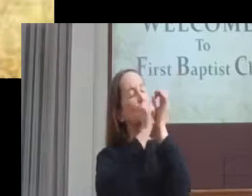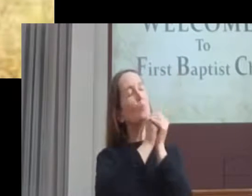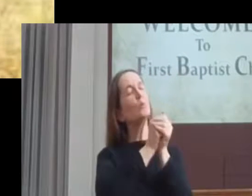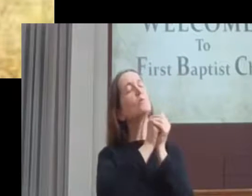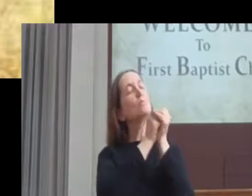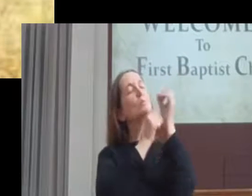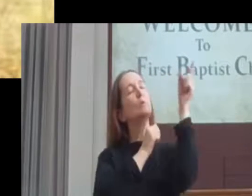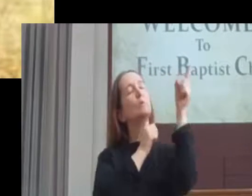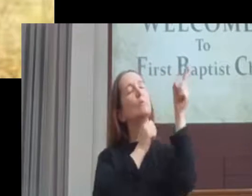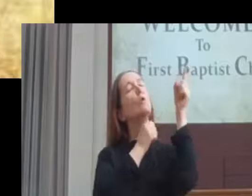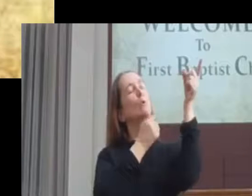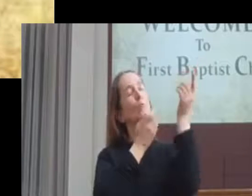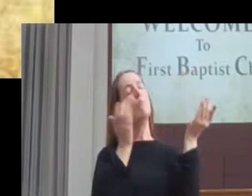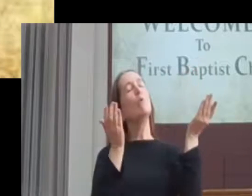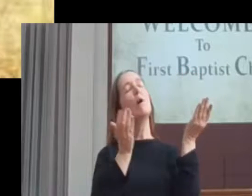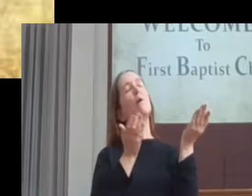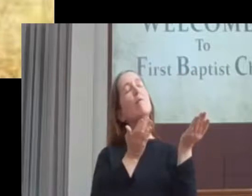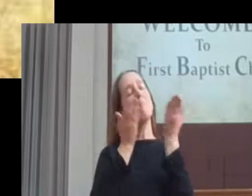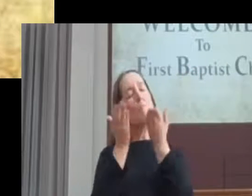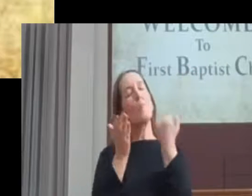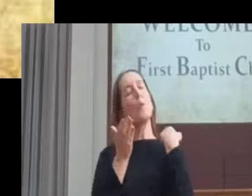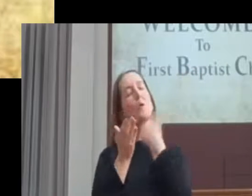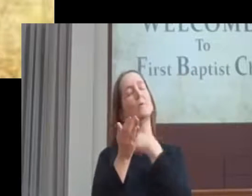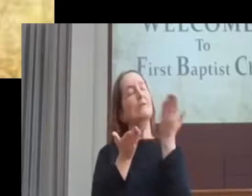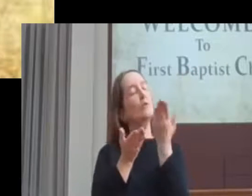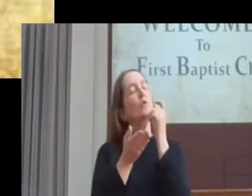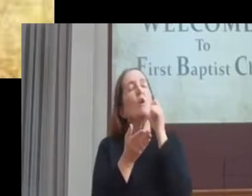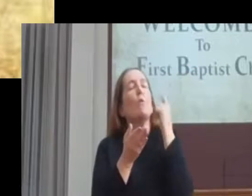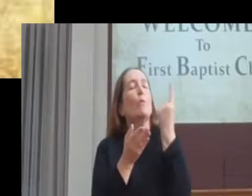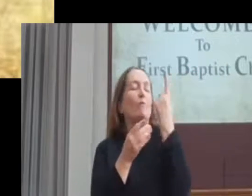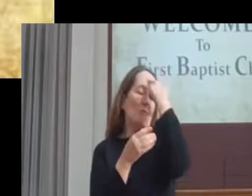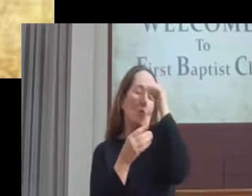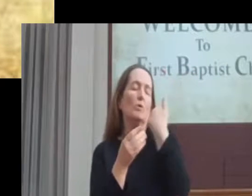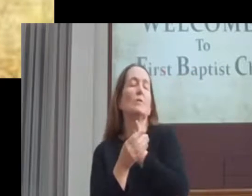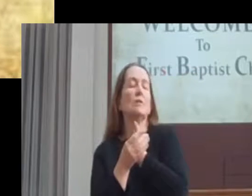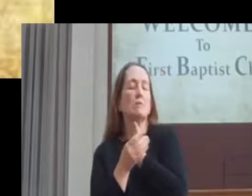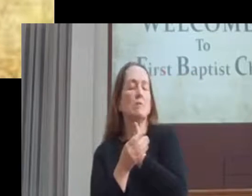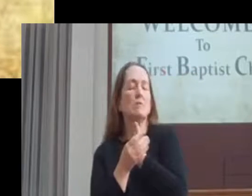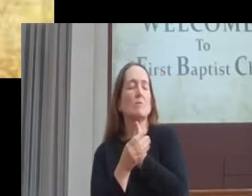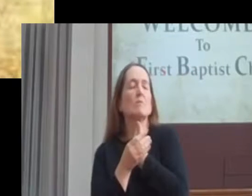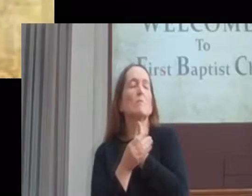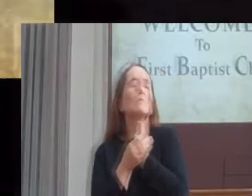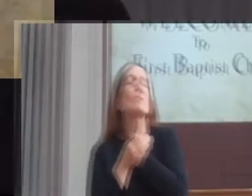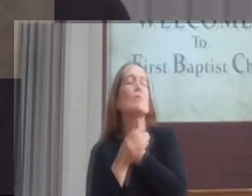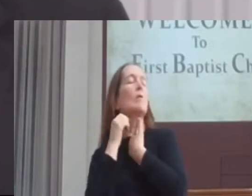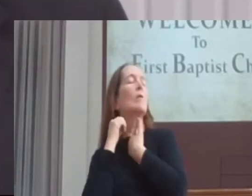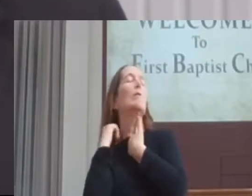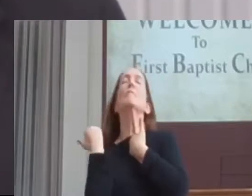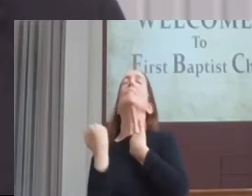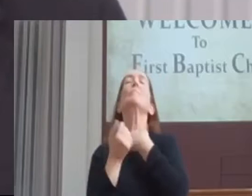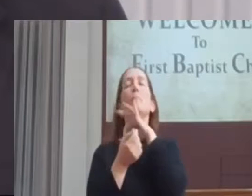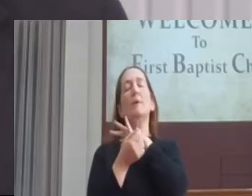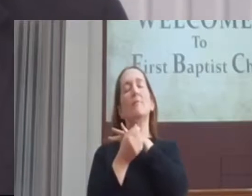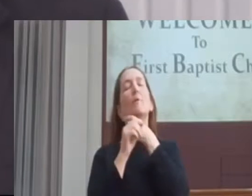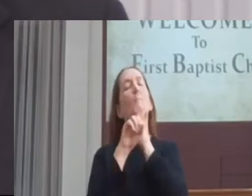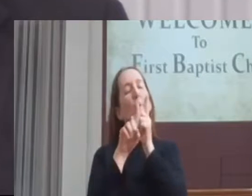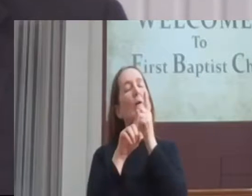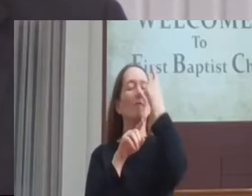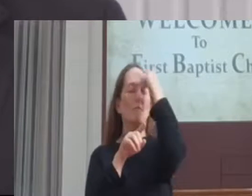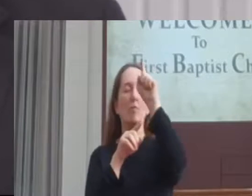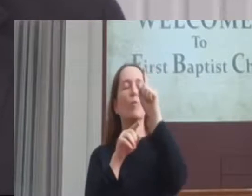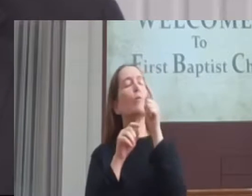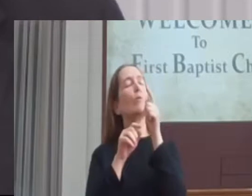not just for our own benefit, but for the benefit of others as well. We have